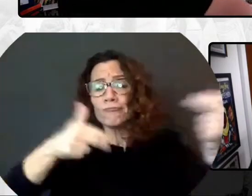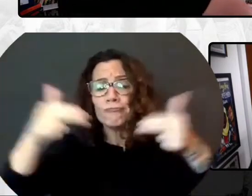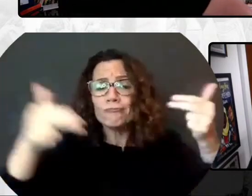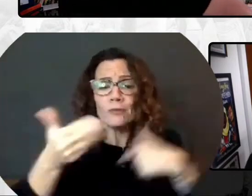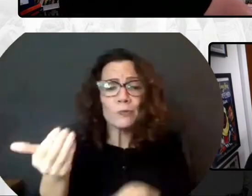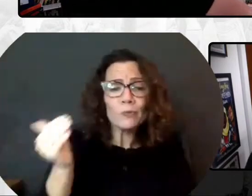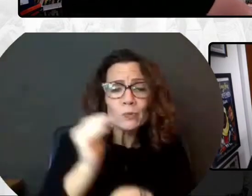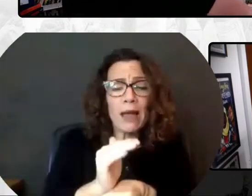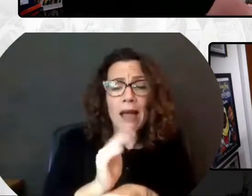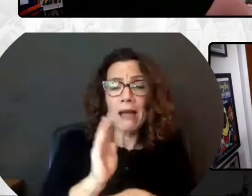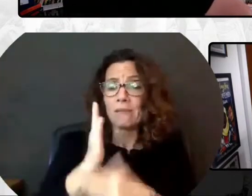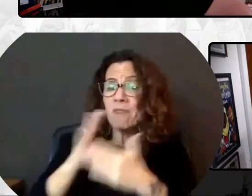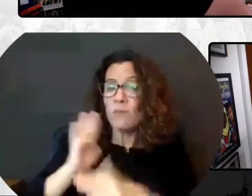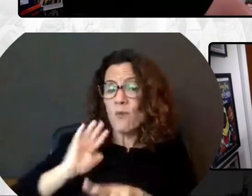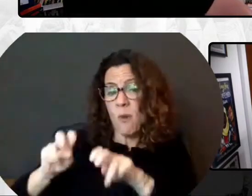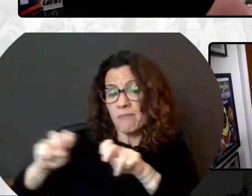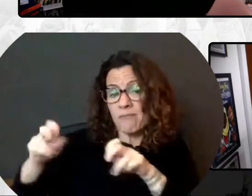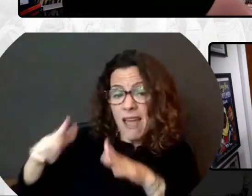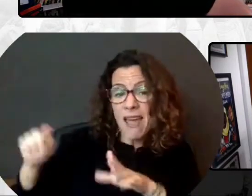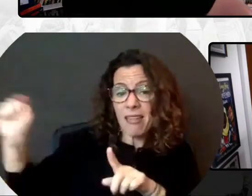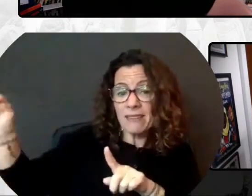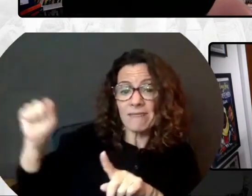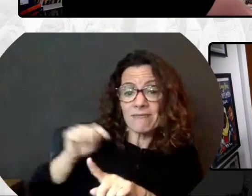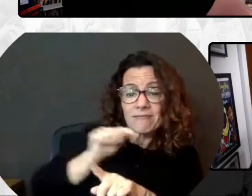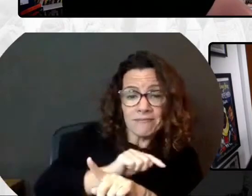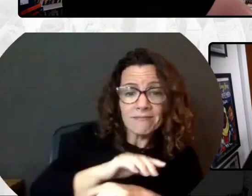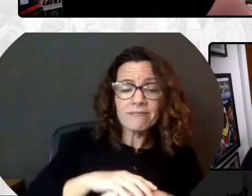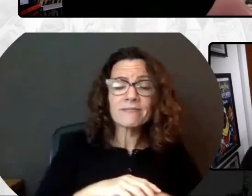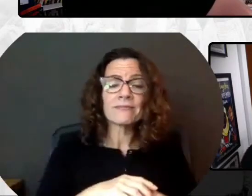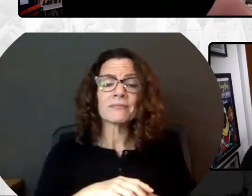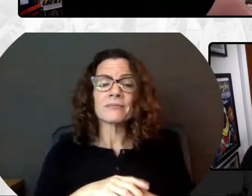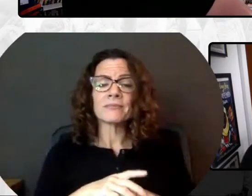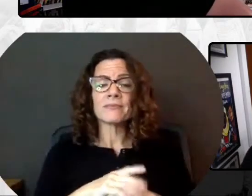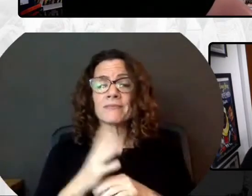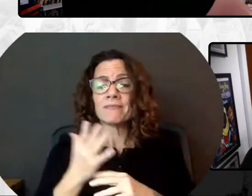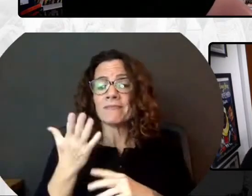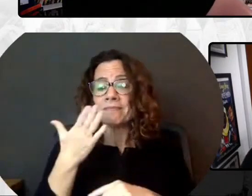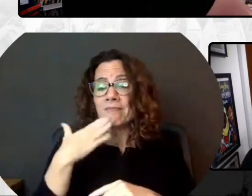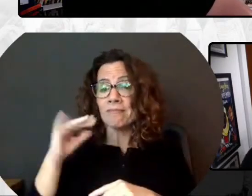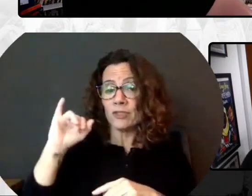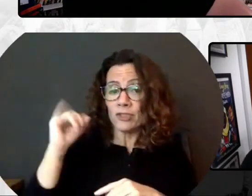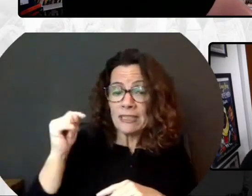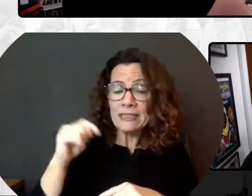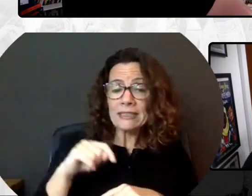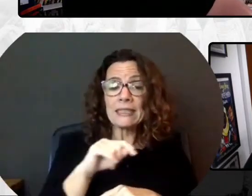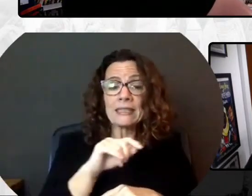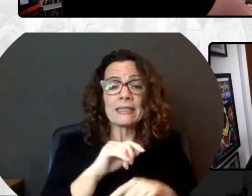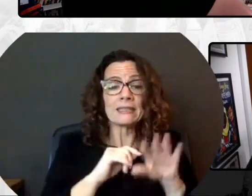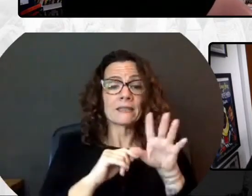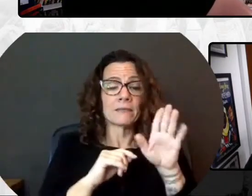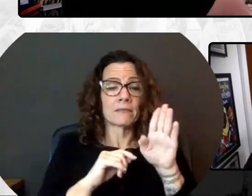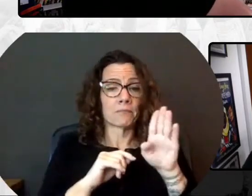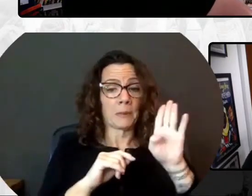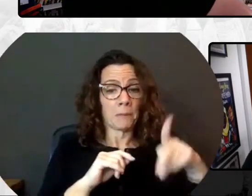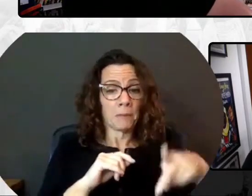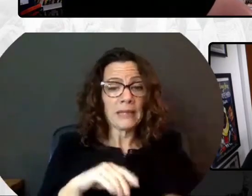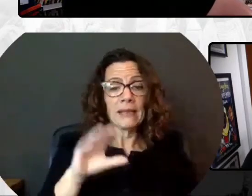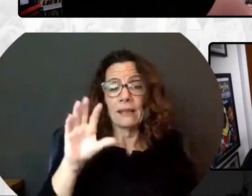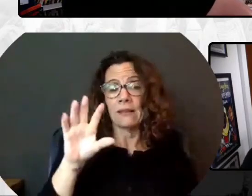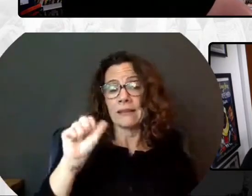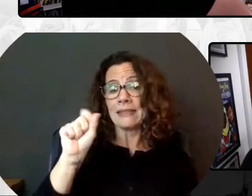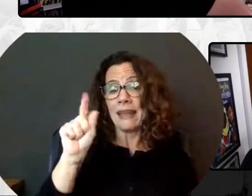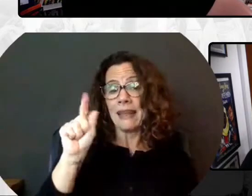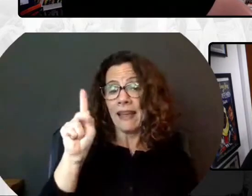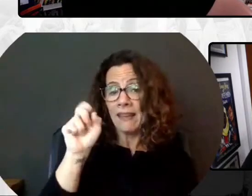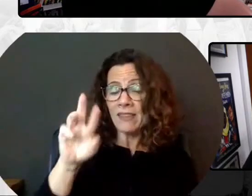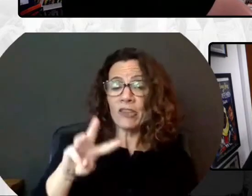Safear, Waylon, Bryant, Lawrence, BP, and JT. To Haymarket, our captioner, and the interpretation team with Coco